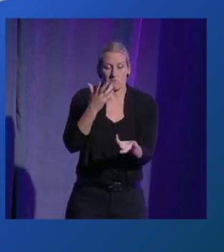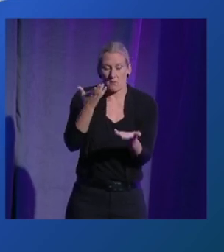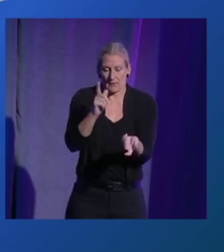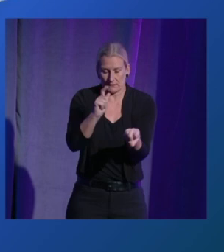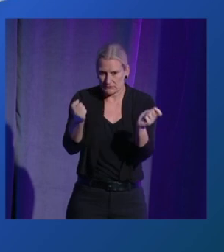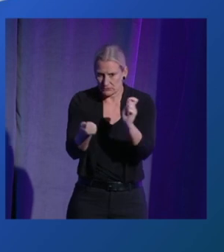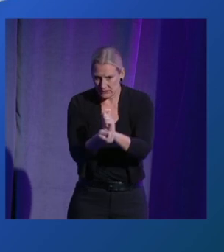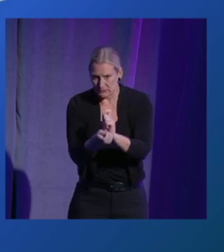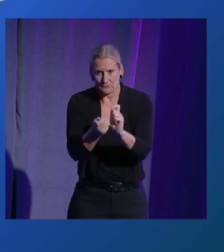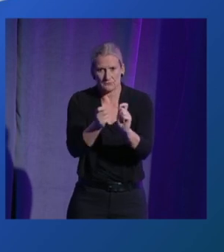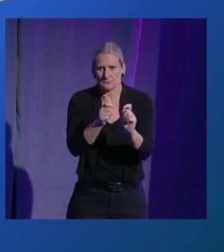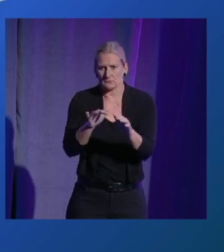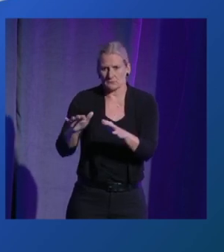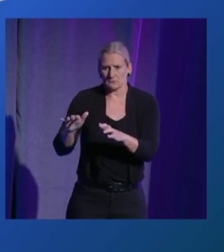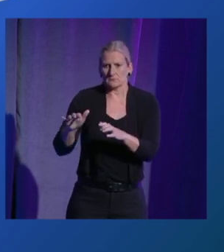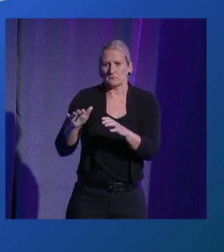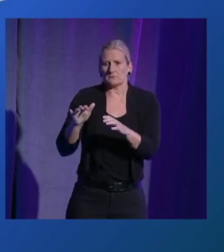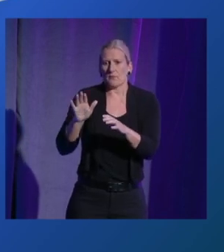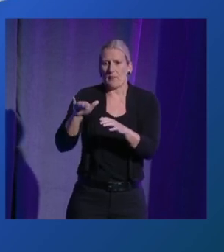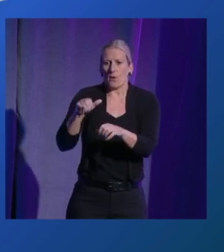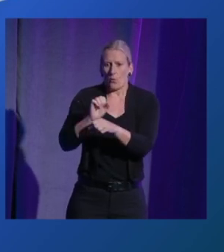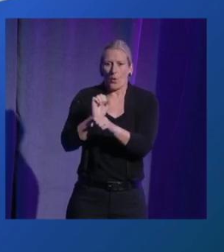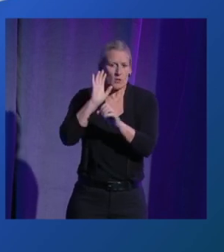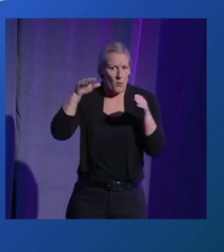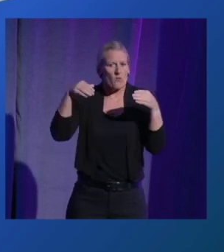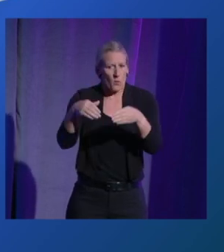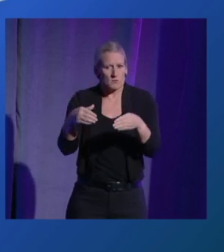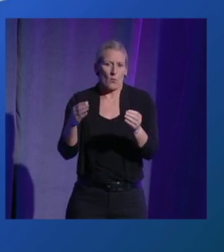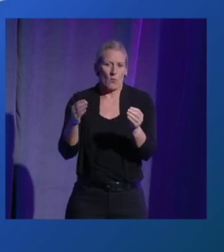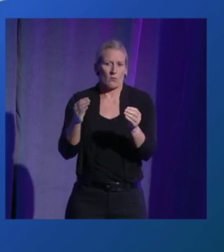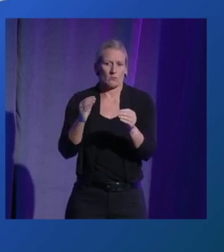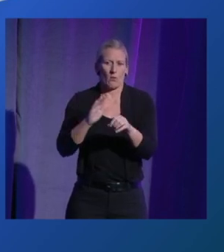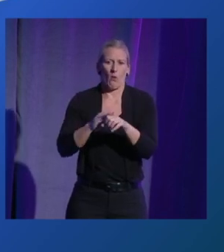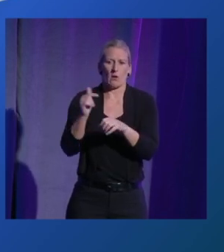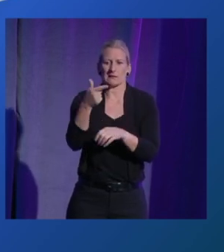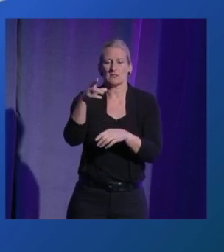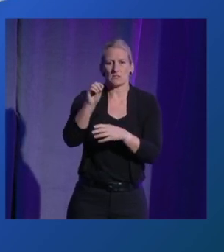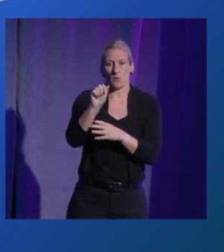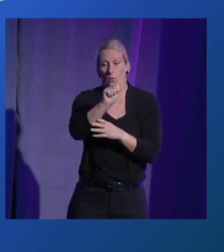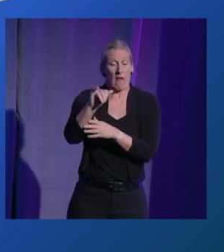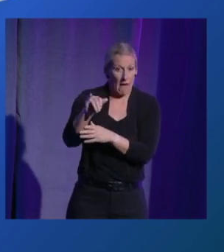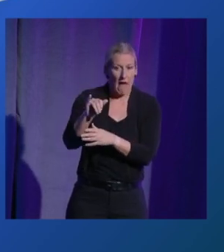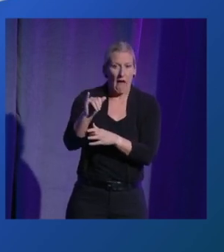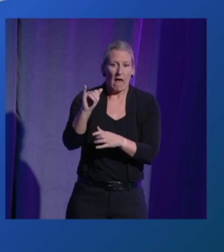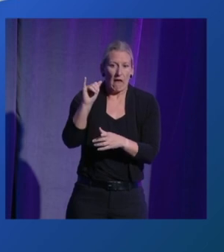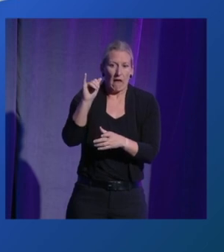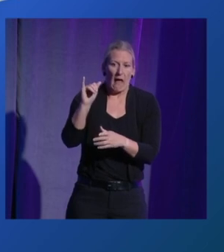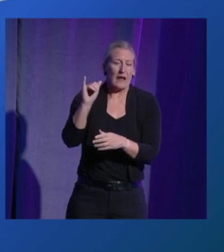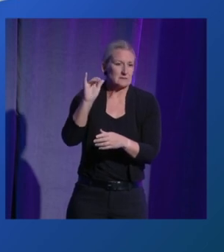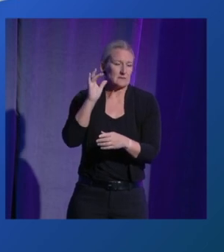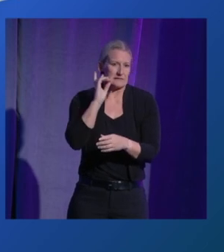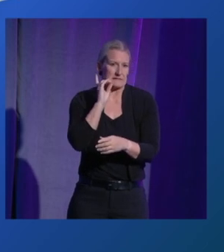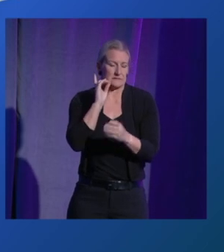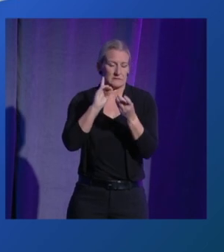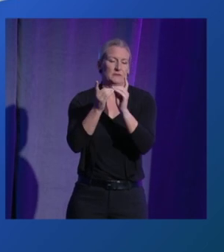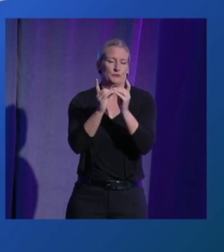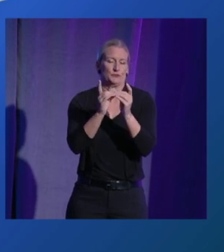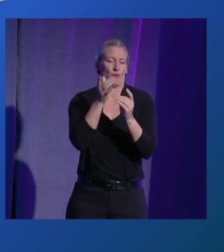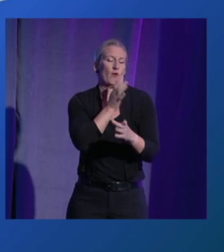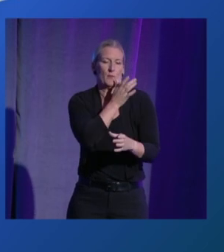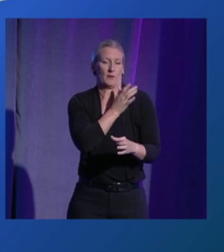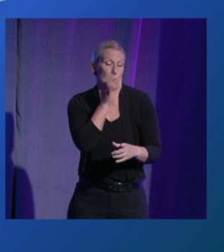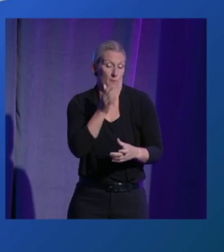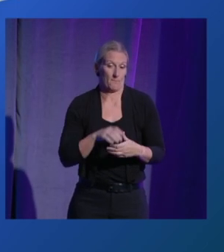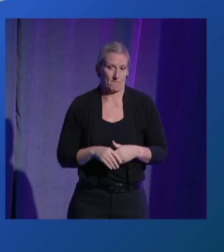duai and egg and in general to improve quality of life for everyone yeah um well build building